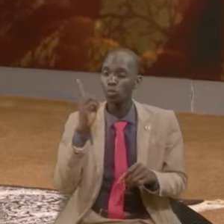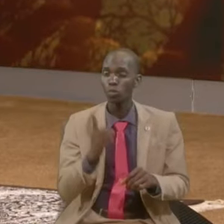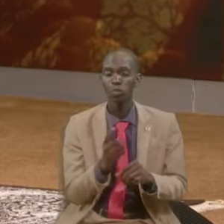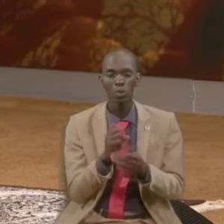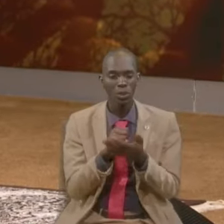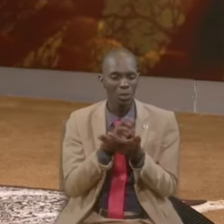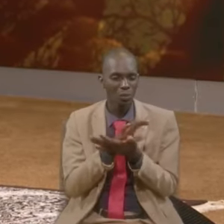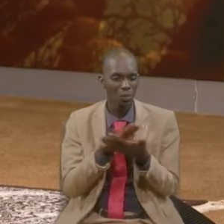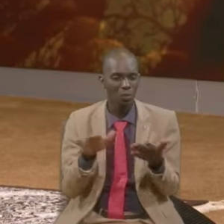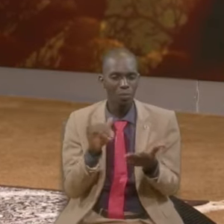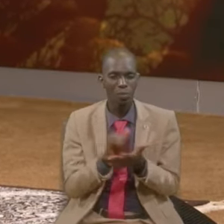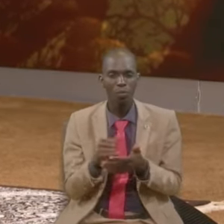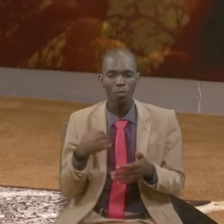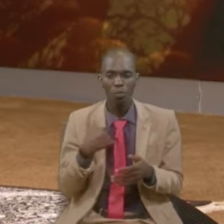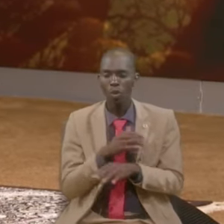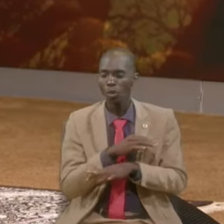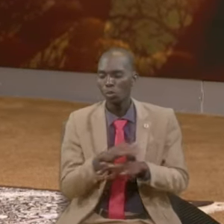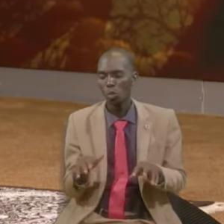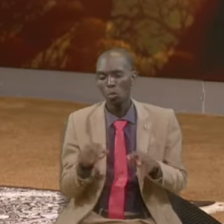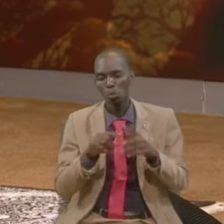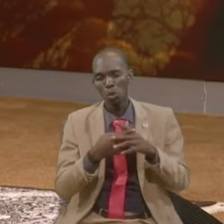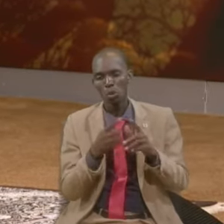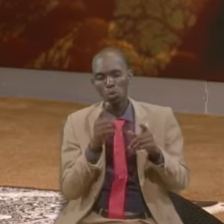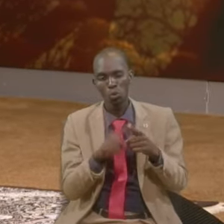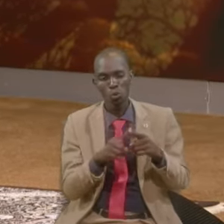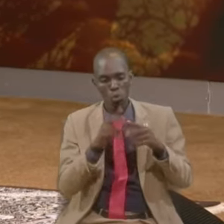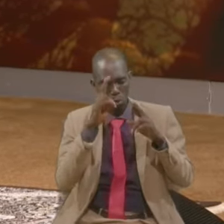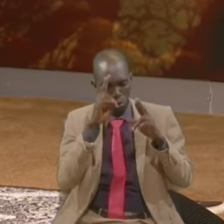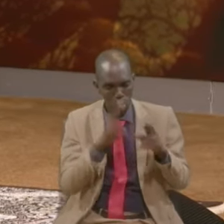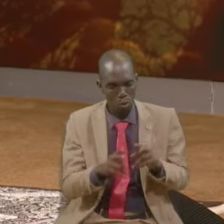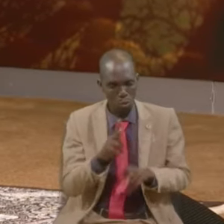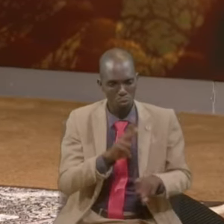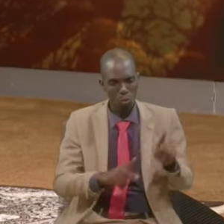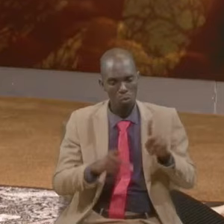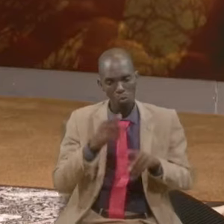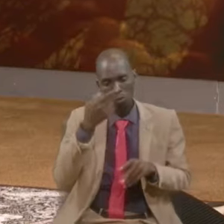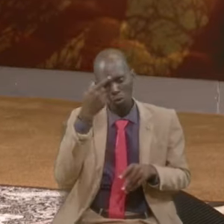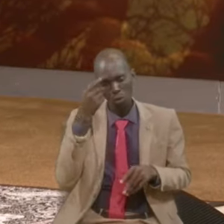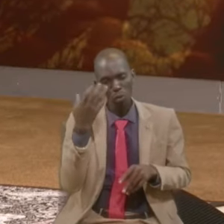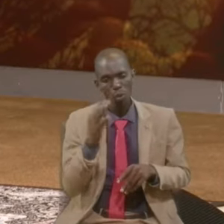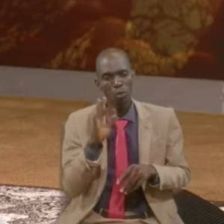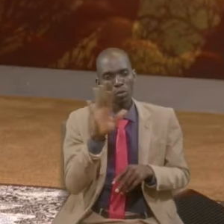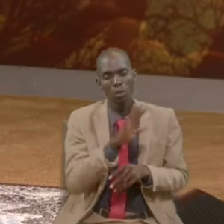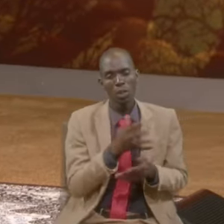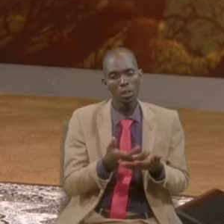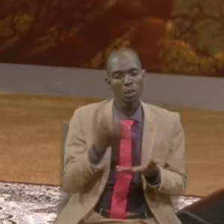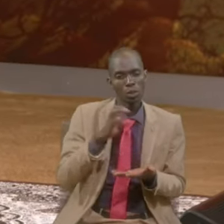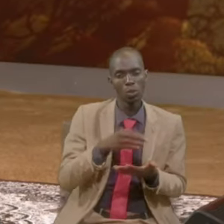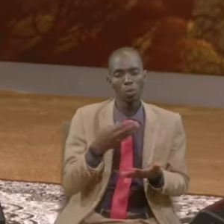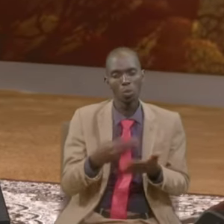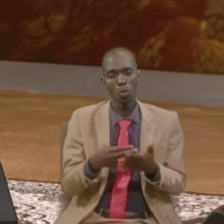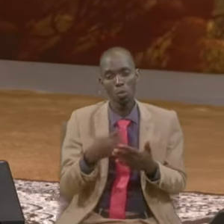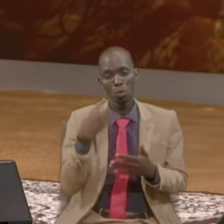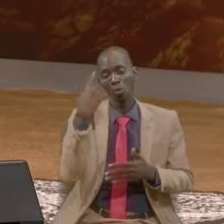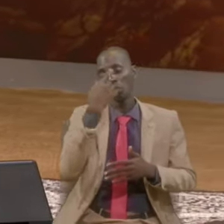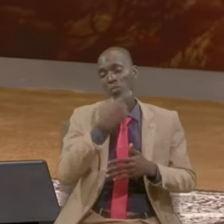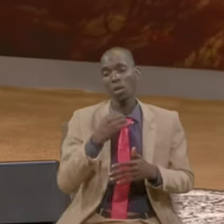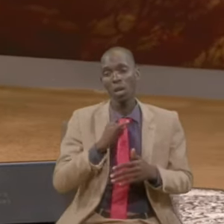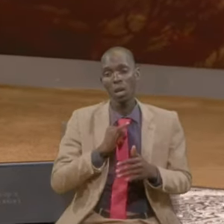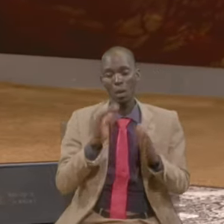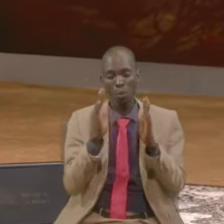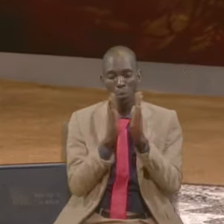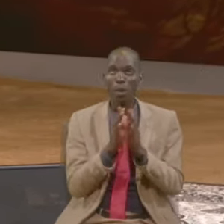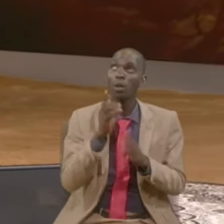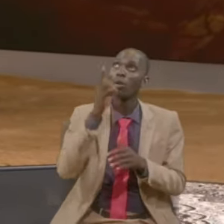don't look at the faces of people. We live by the word. I pray God will give you an